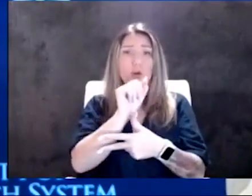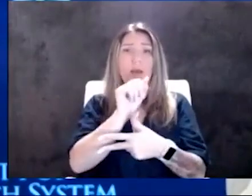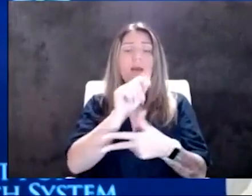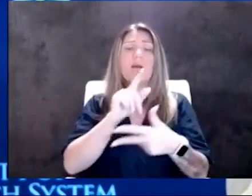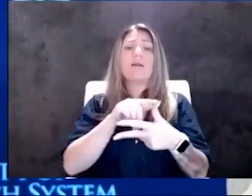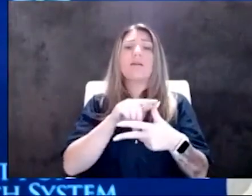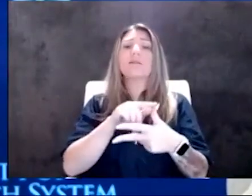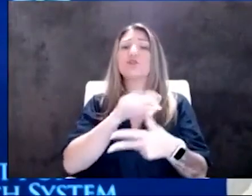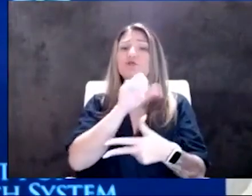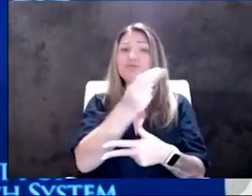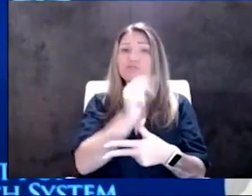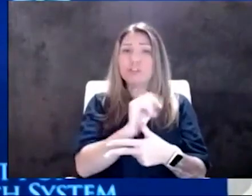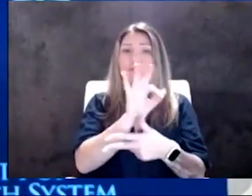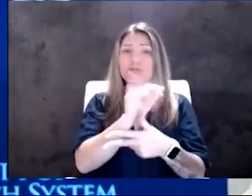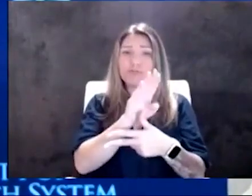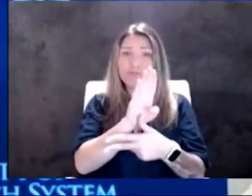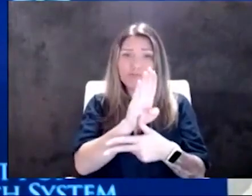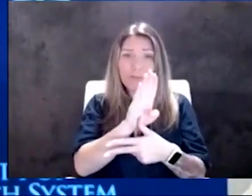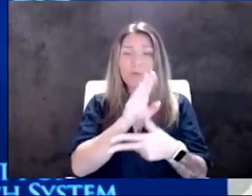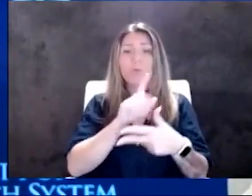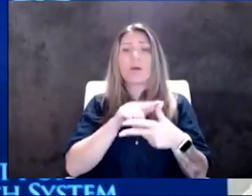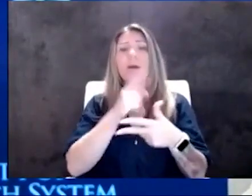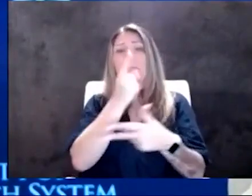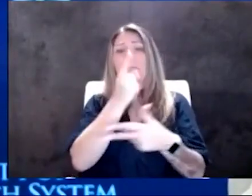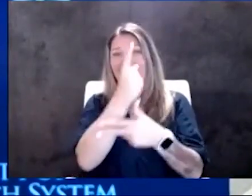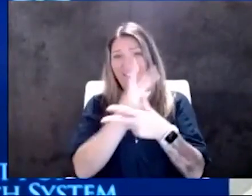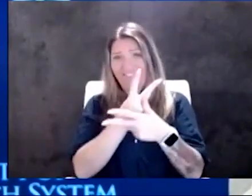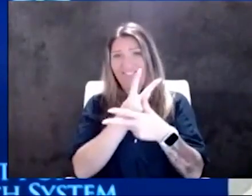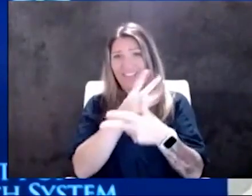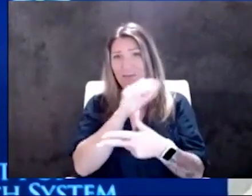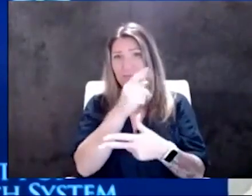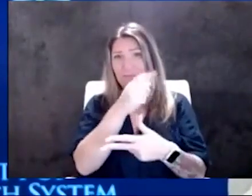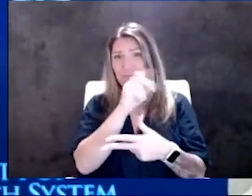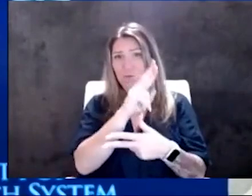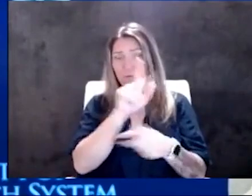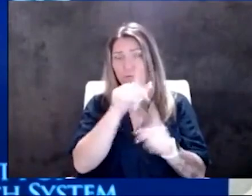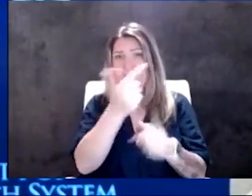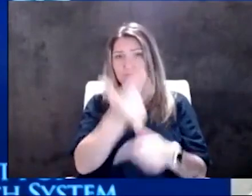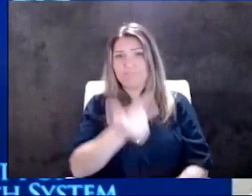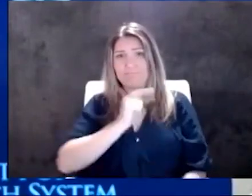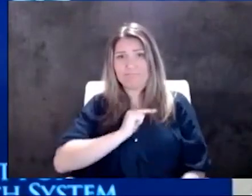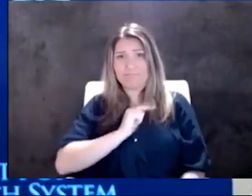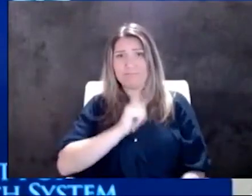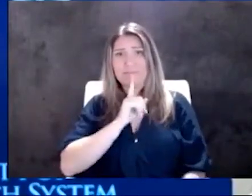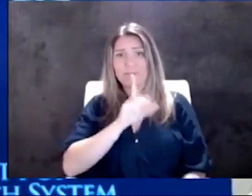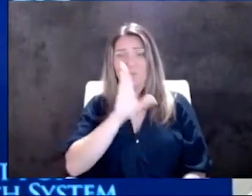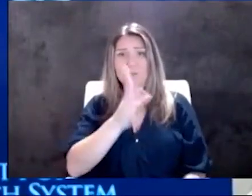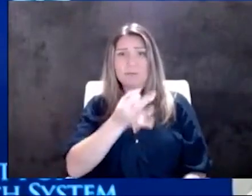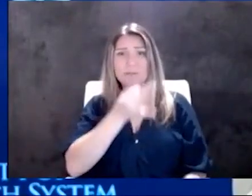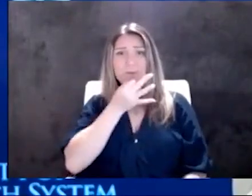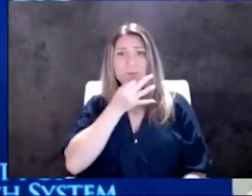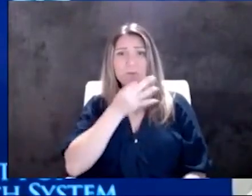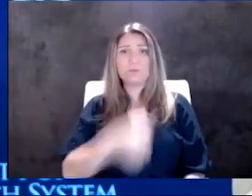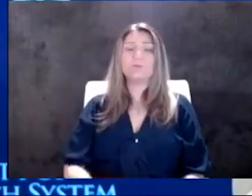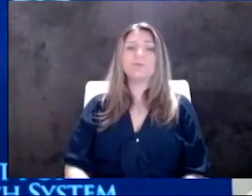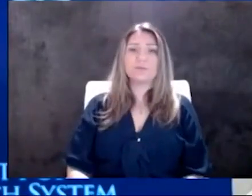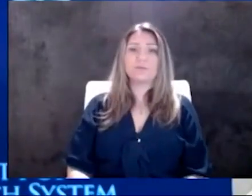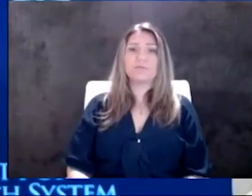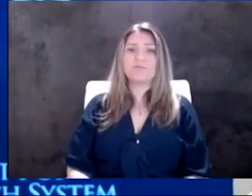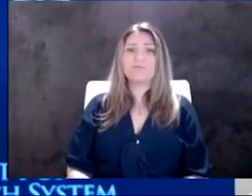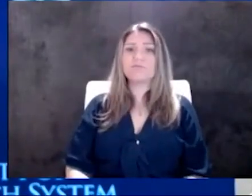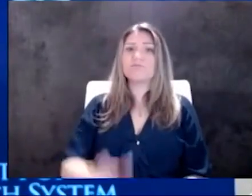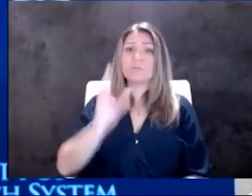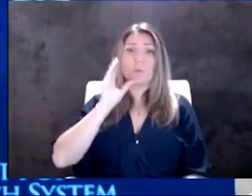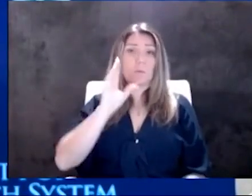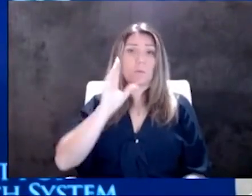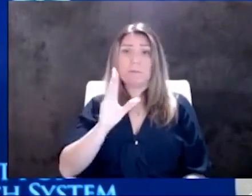get the booster dose of Moderna when it's my turn, and I think my turn is coming up soon. So I'll get a half dose of the Moderna when it's available